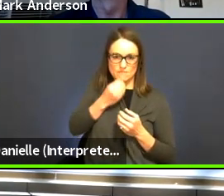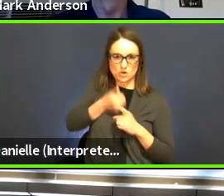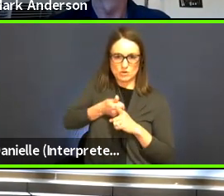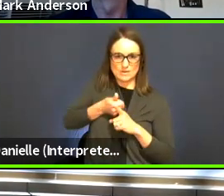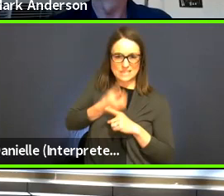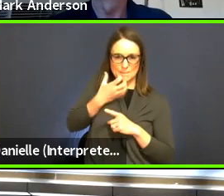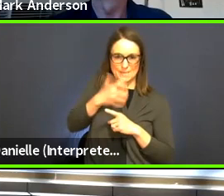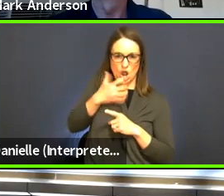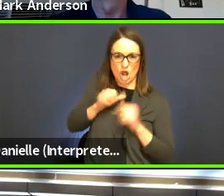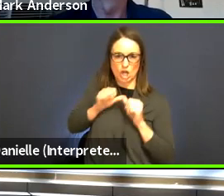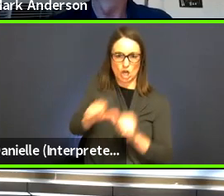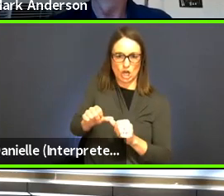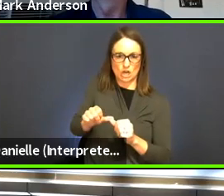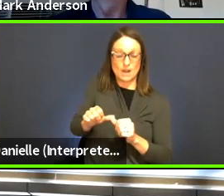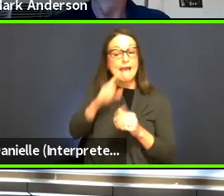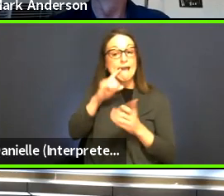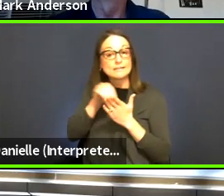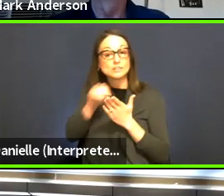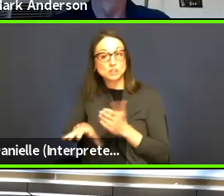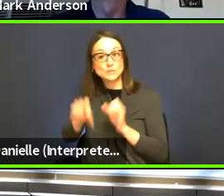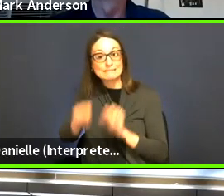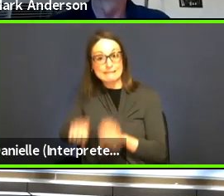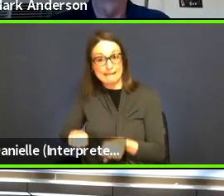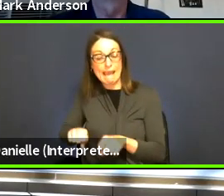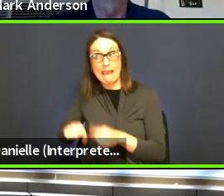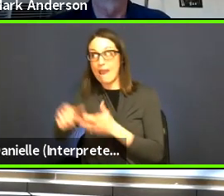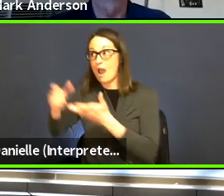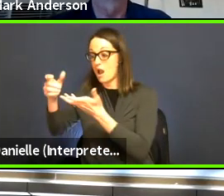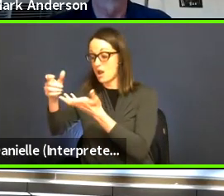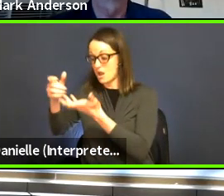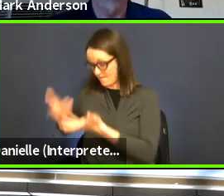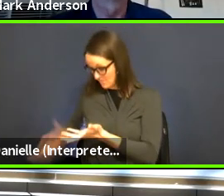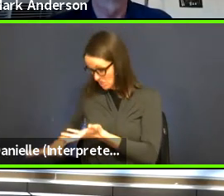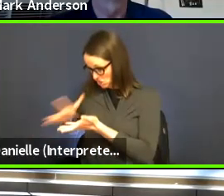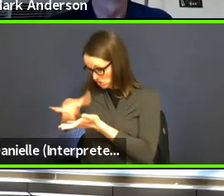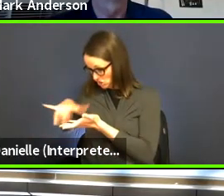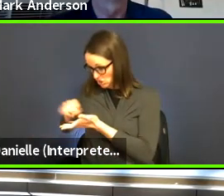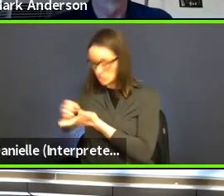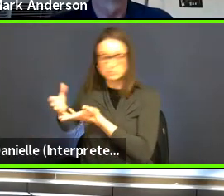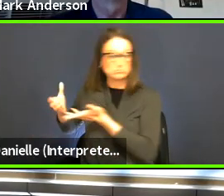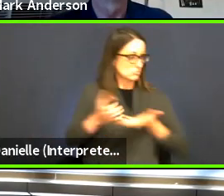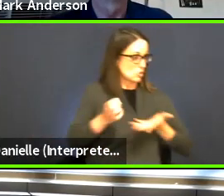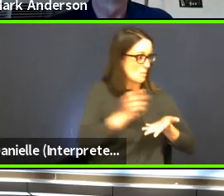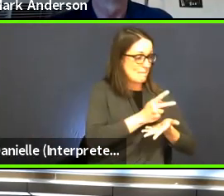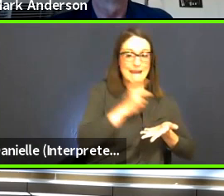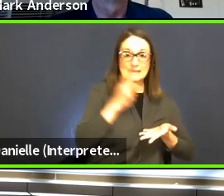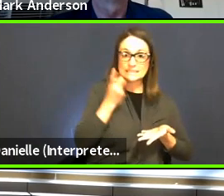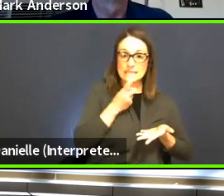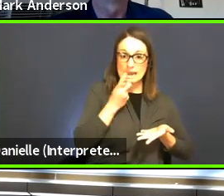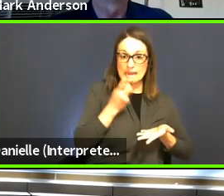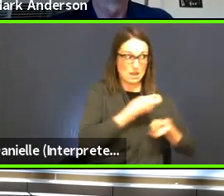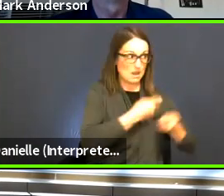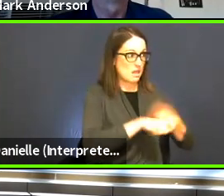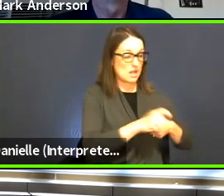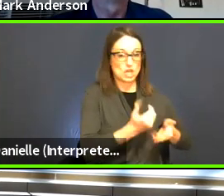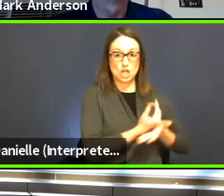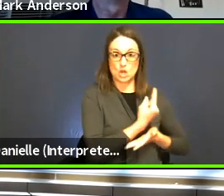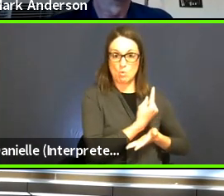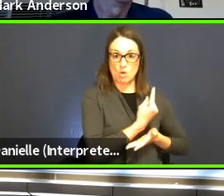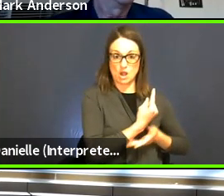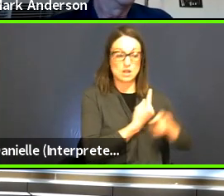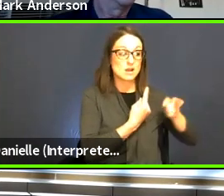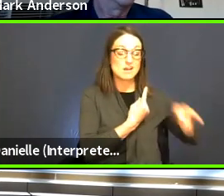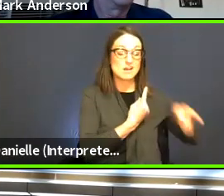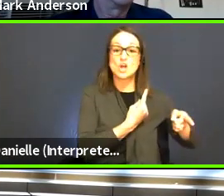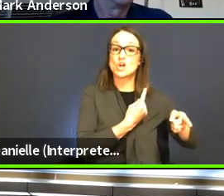students can return them to dining. They get a new one for their meal. Those get